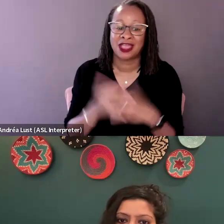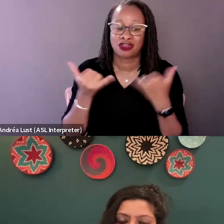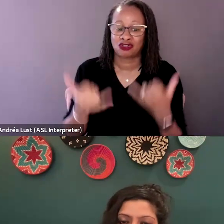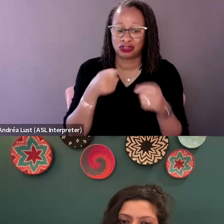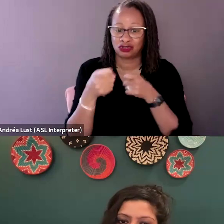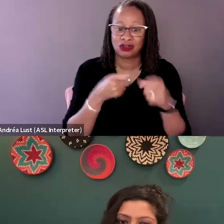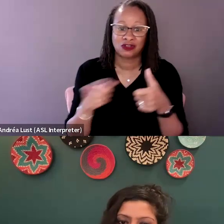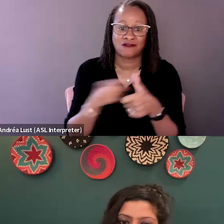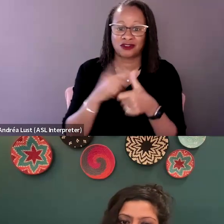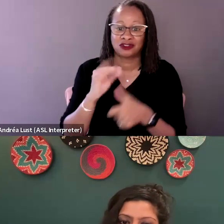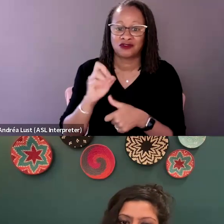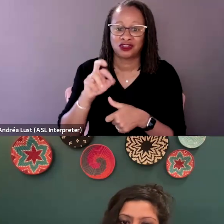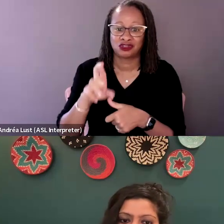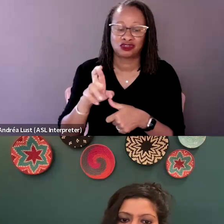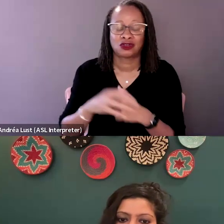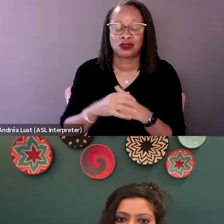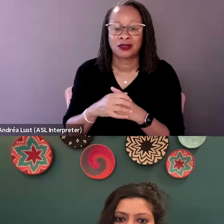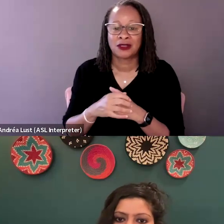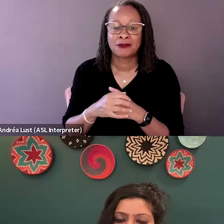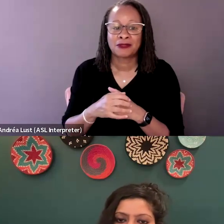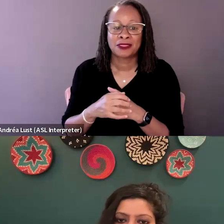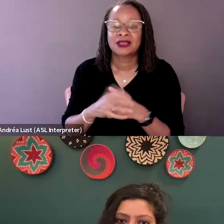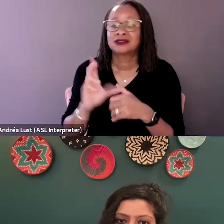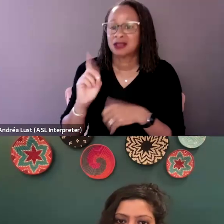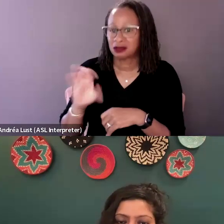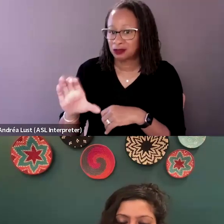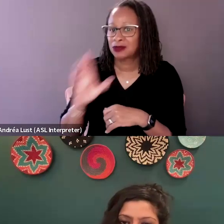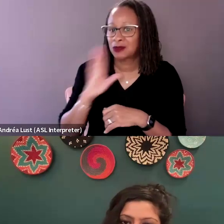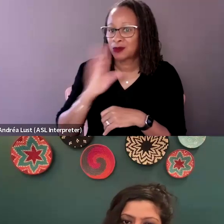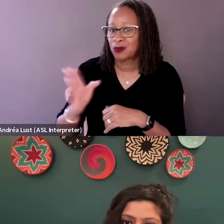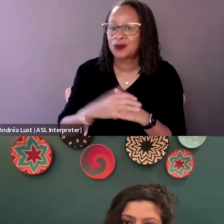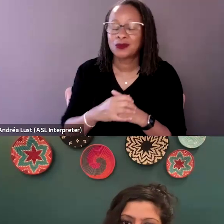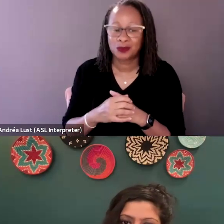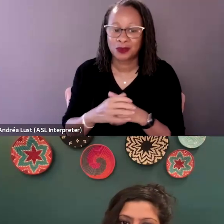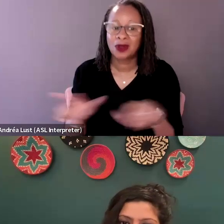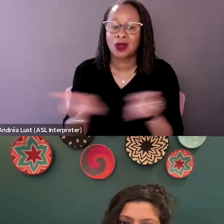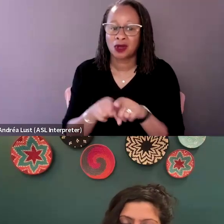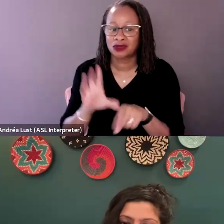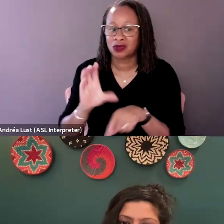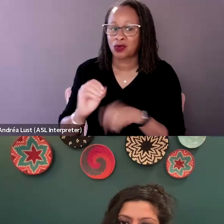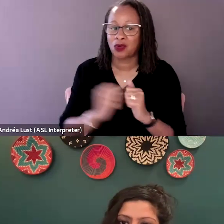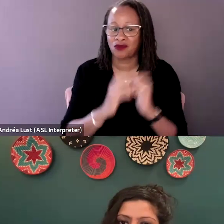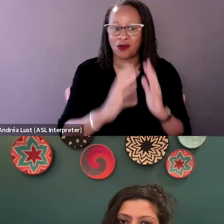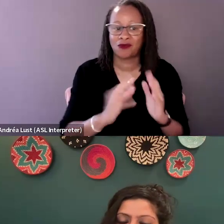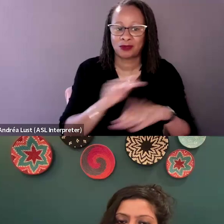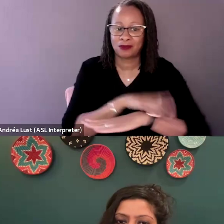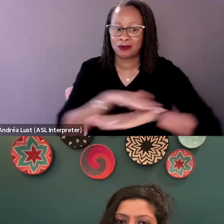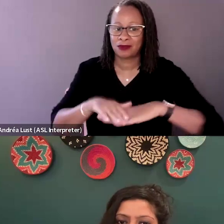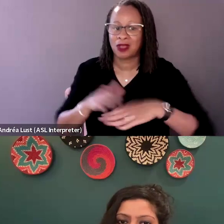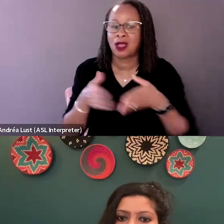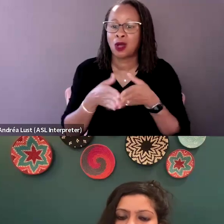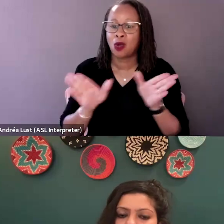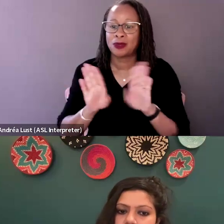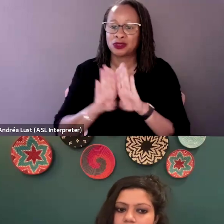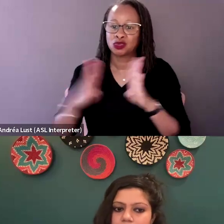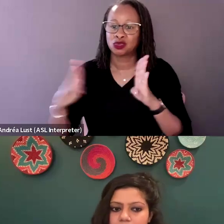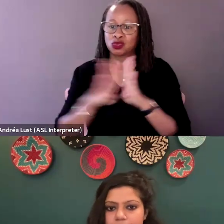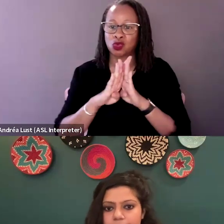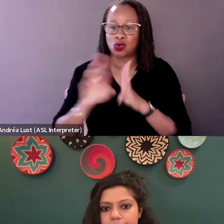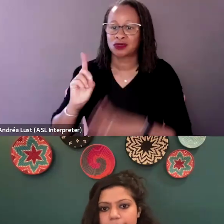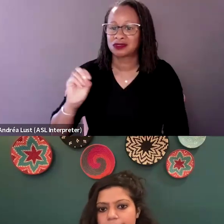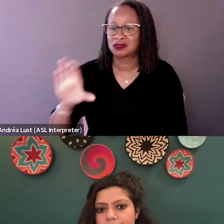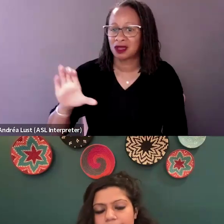a Indian filmmaker. She has also received IDA Getting Real Fellowship, and she has served as a chair of jury for